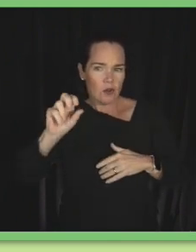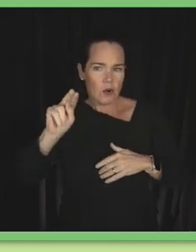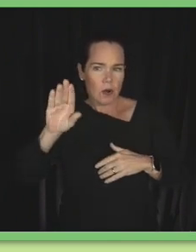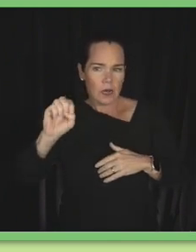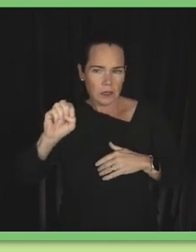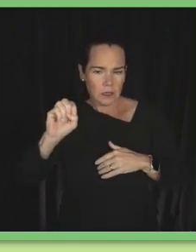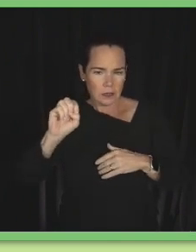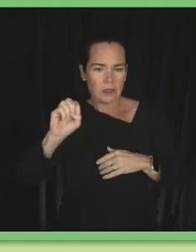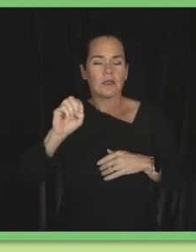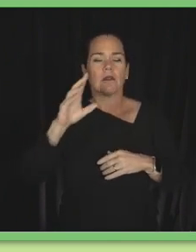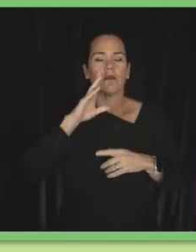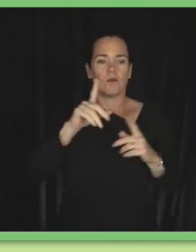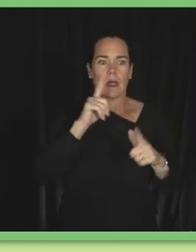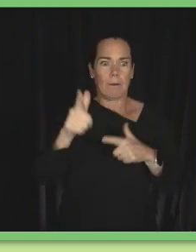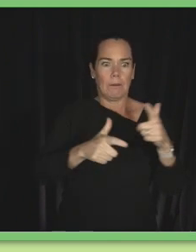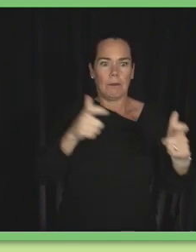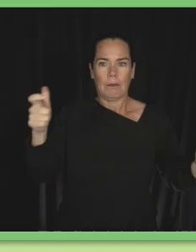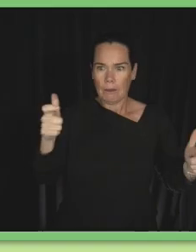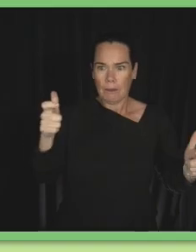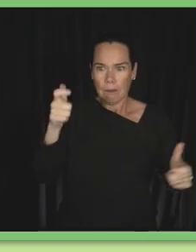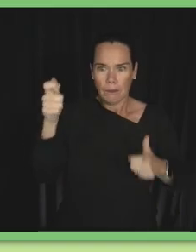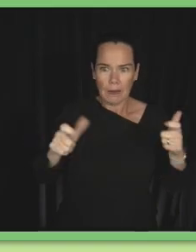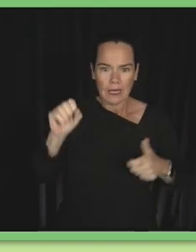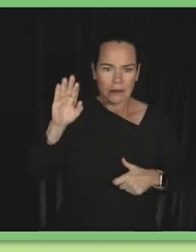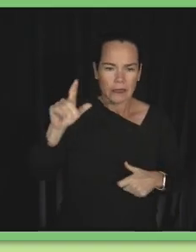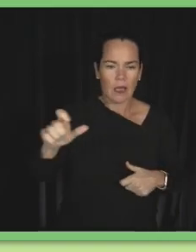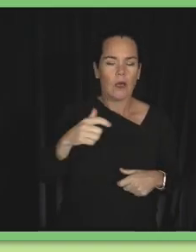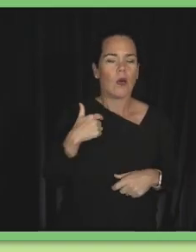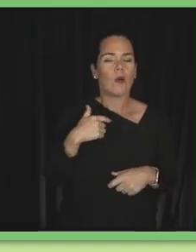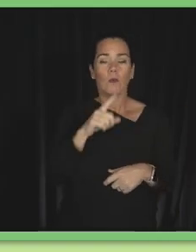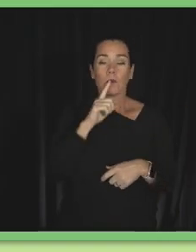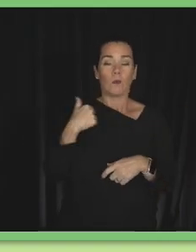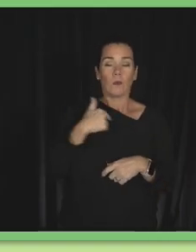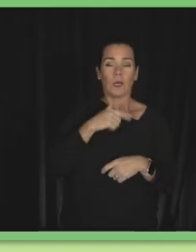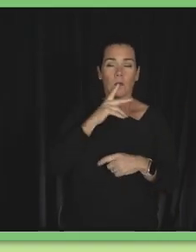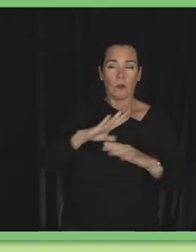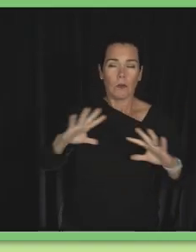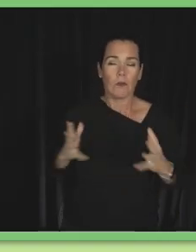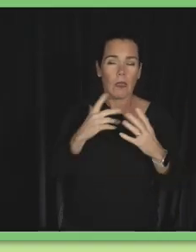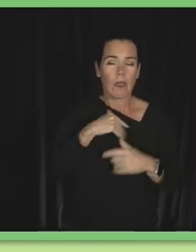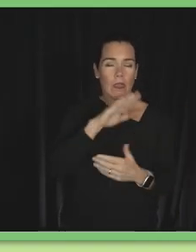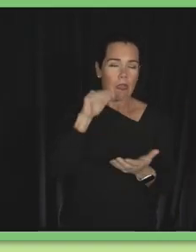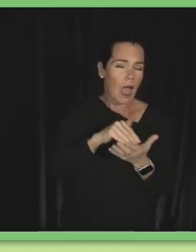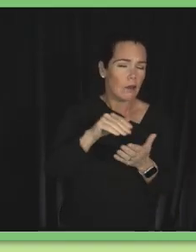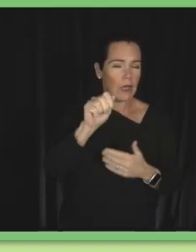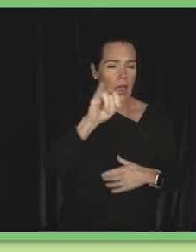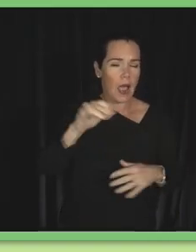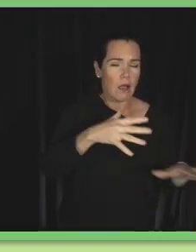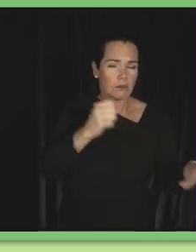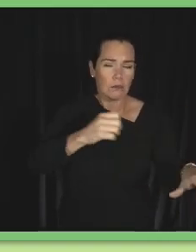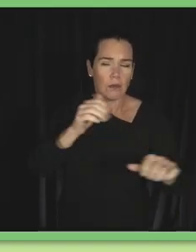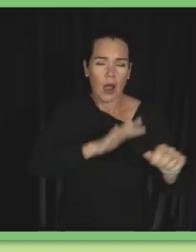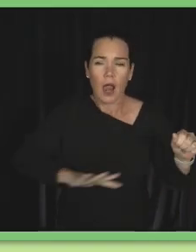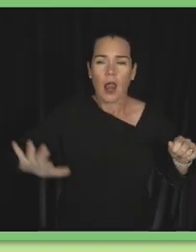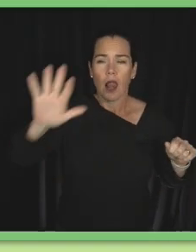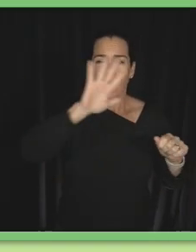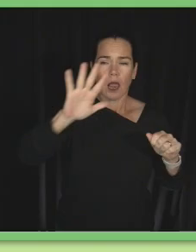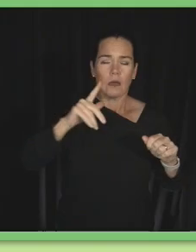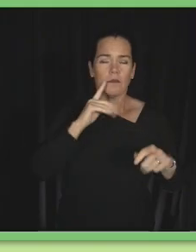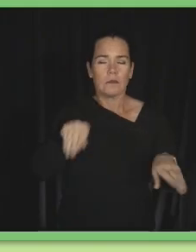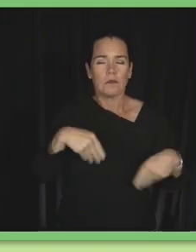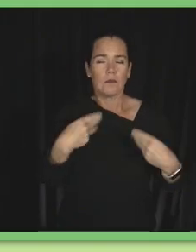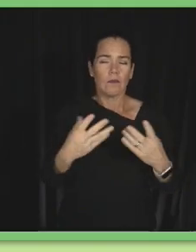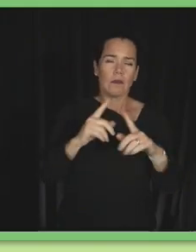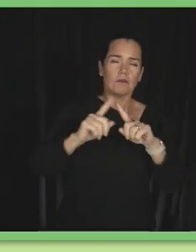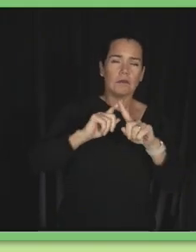AI Bricks will power thousands of AI accelerators across ByteDance global infrastructure, serving both large language